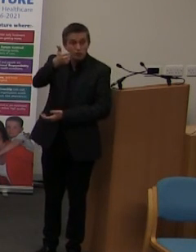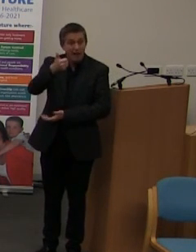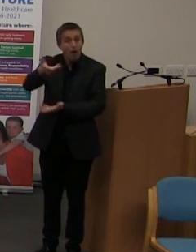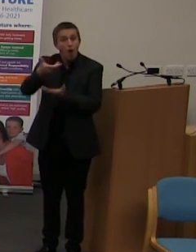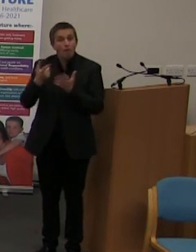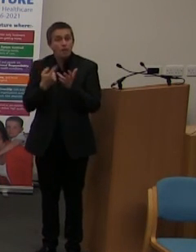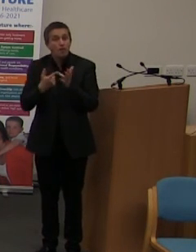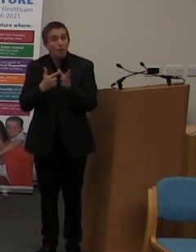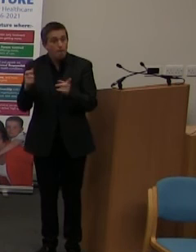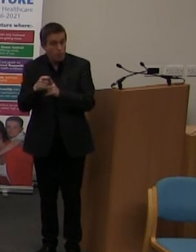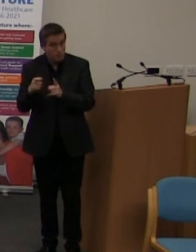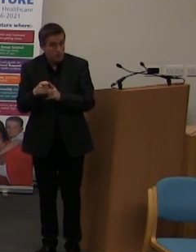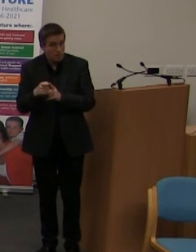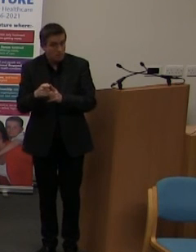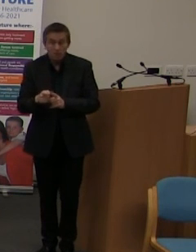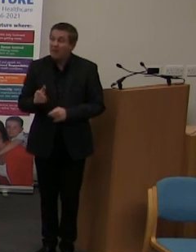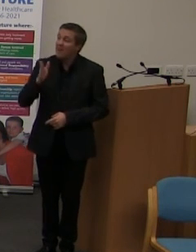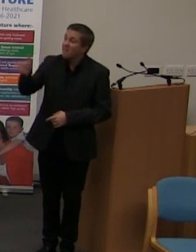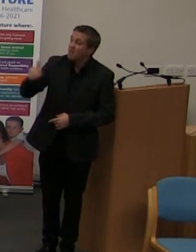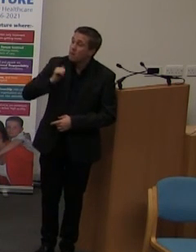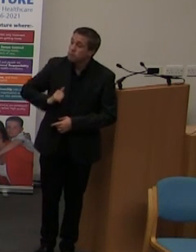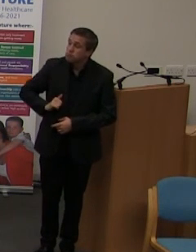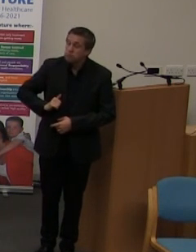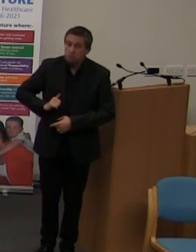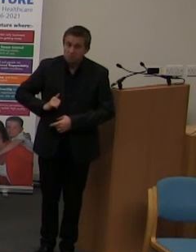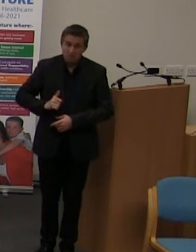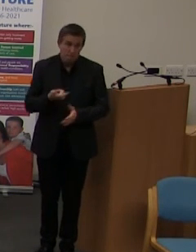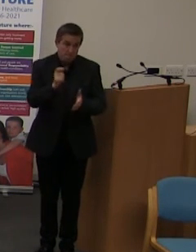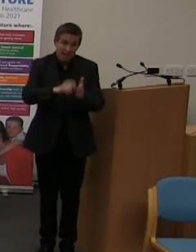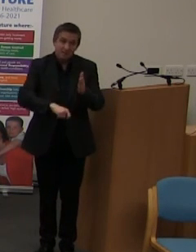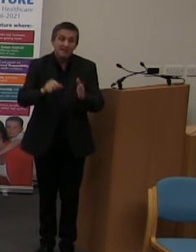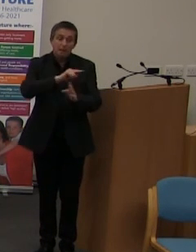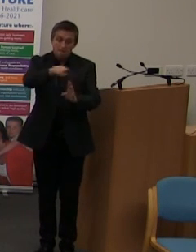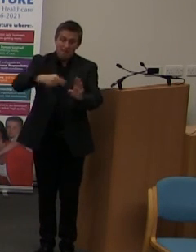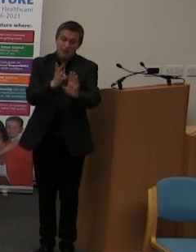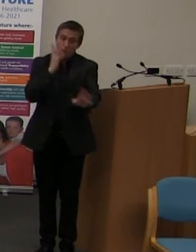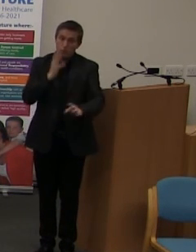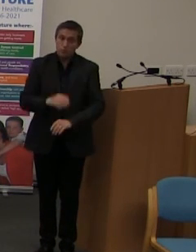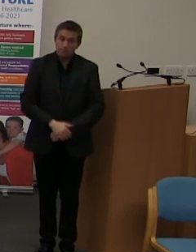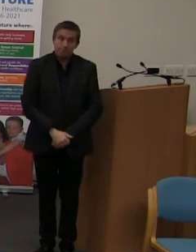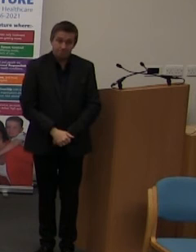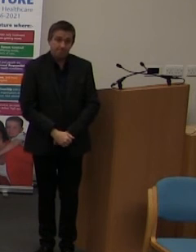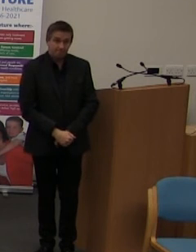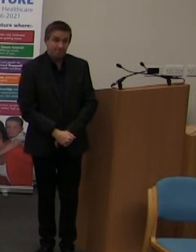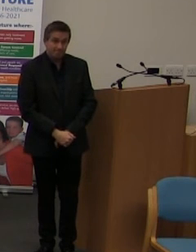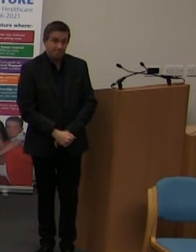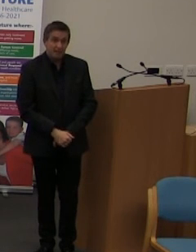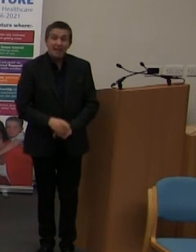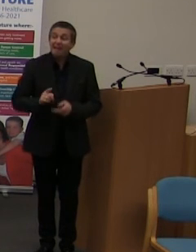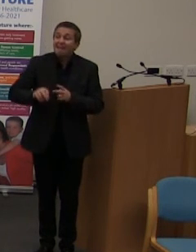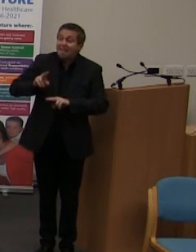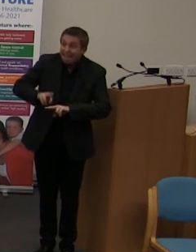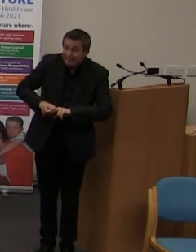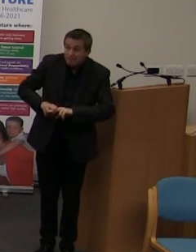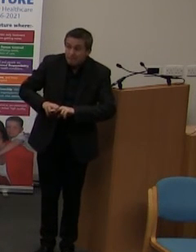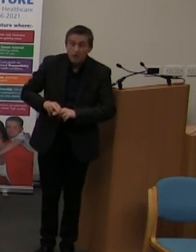appointment. If we don't turn up, I think that's penalty to put you to the back of the queue if you can prove that you